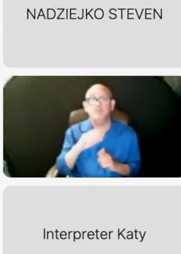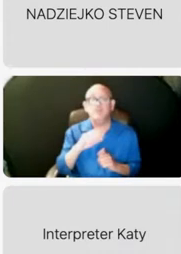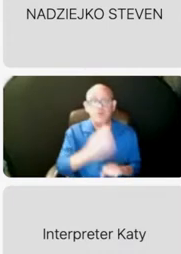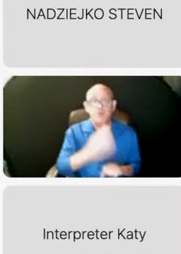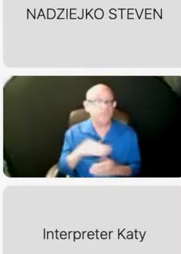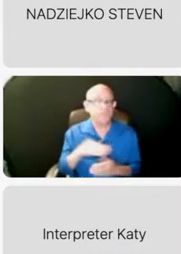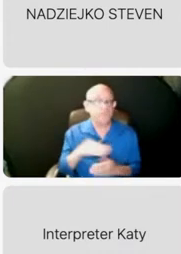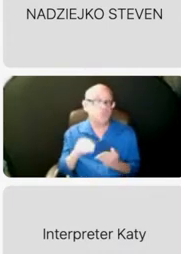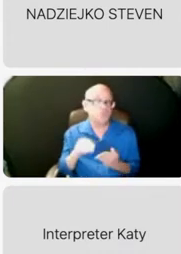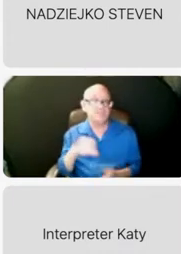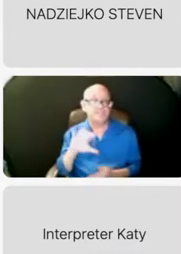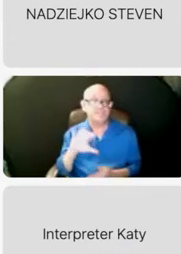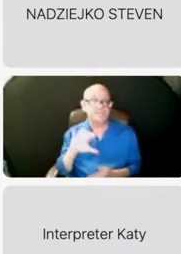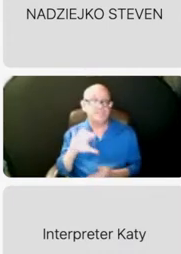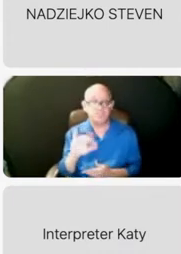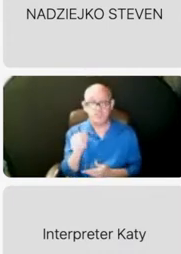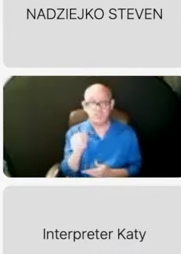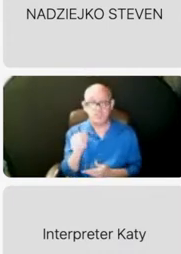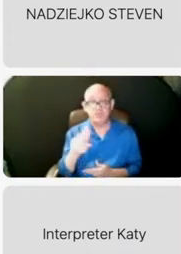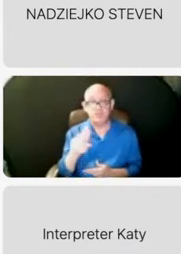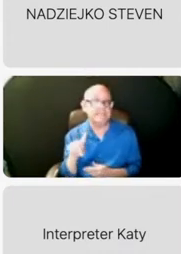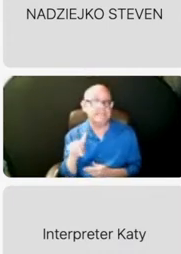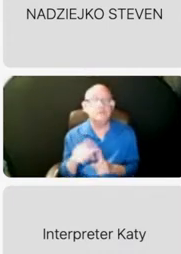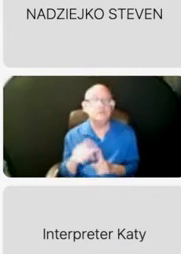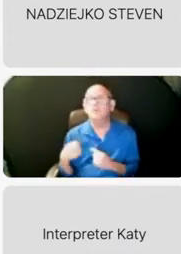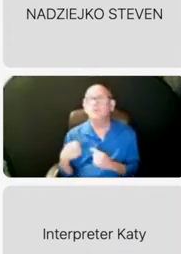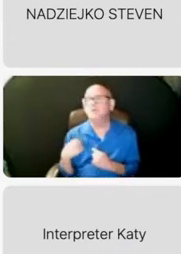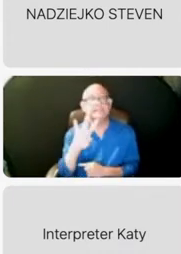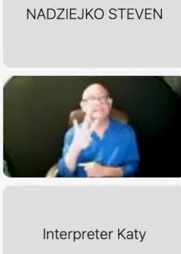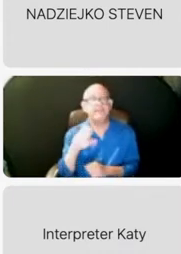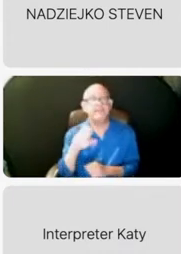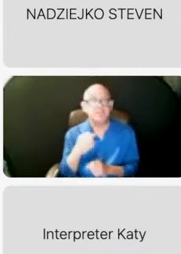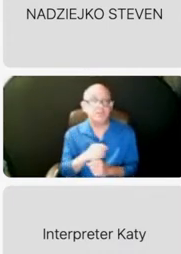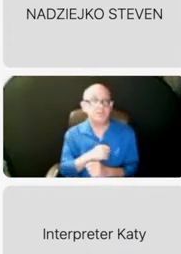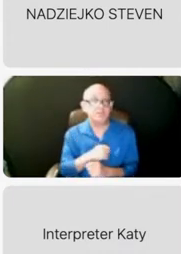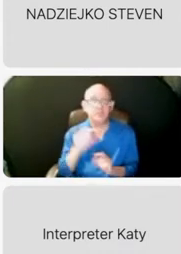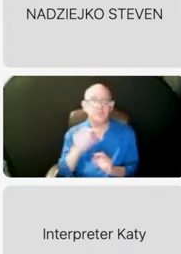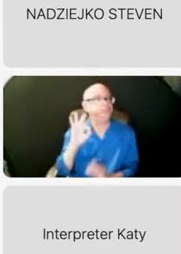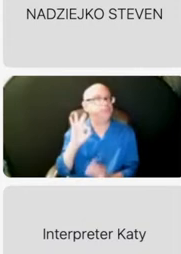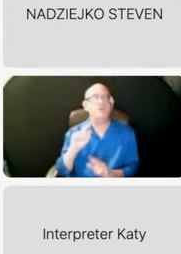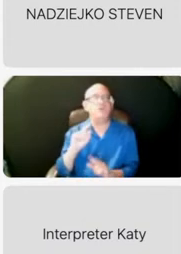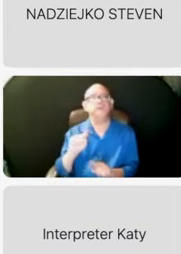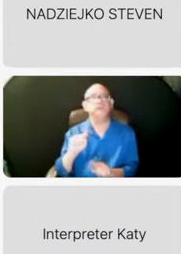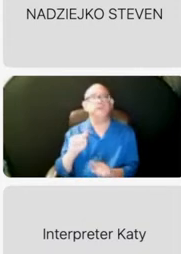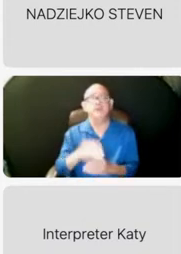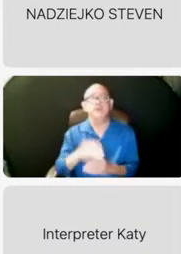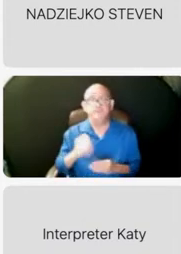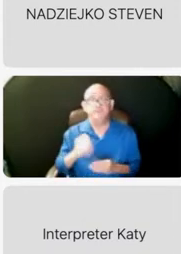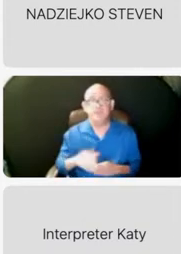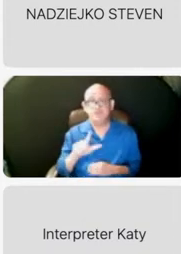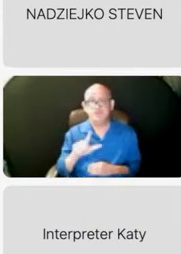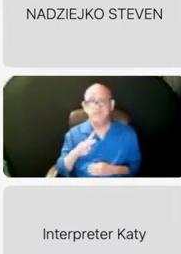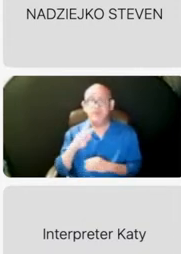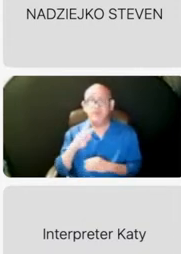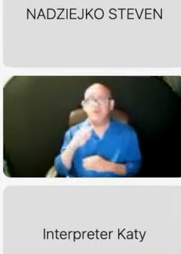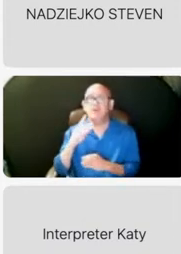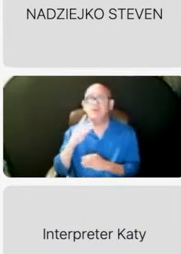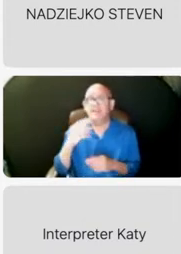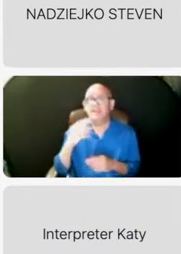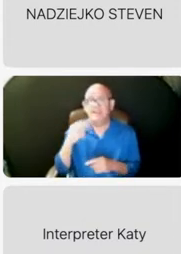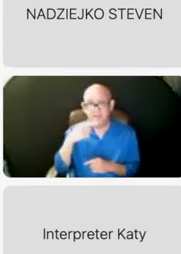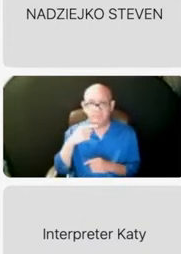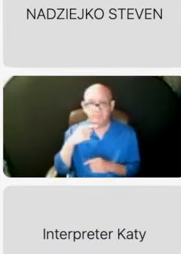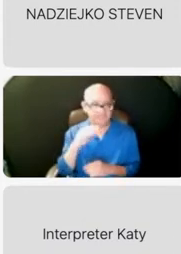cjusd for the last seven years i've had perfect attendance completed 24 heating and air conditioning classes two general maintenance